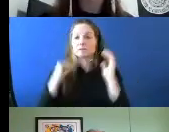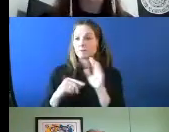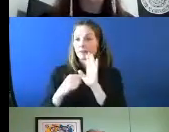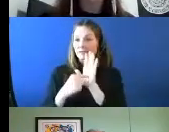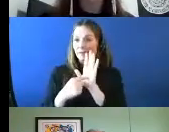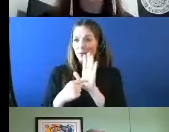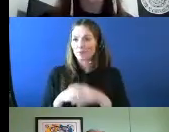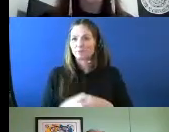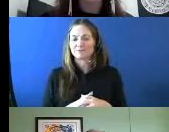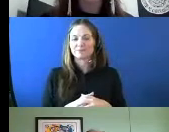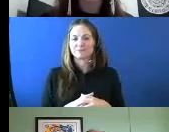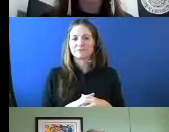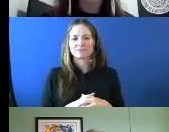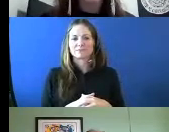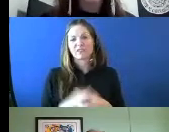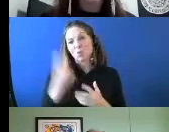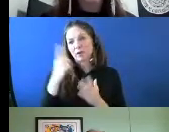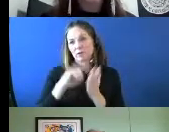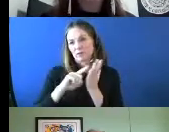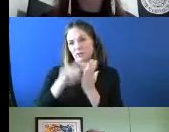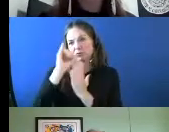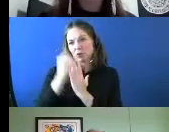research projects, or one of them anyways,